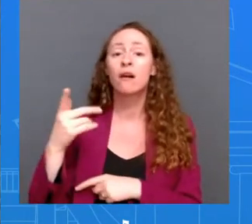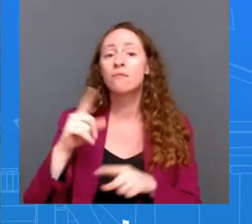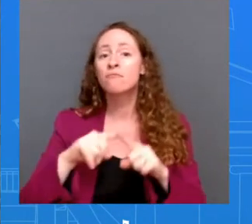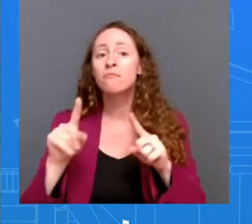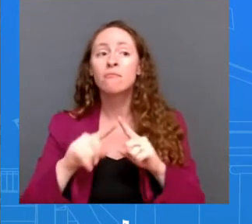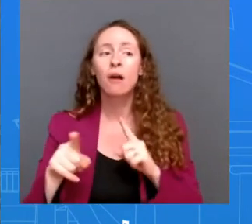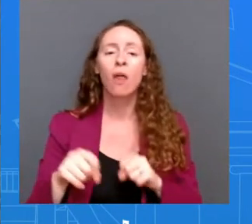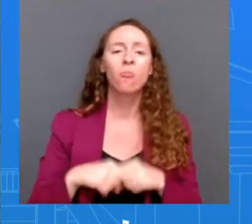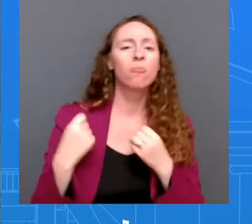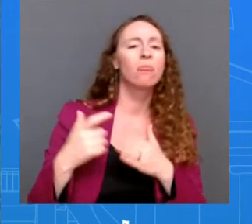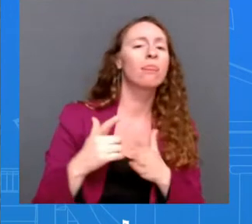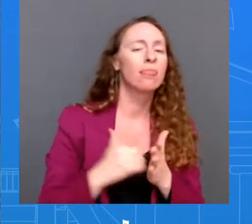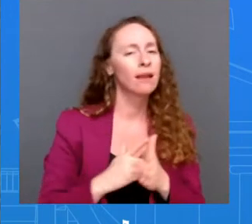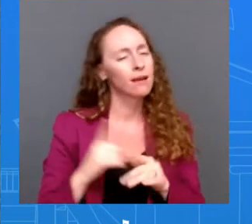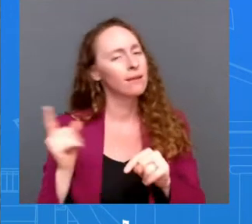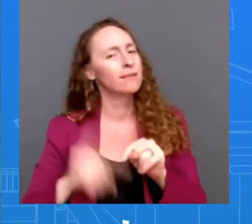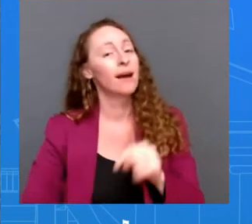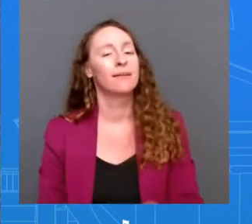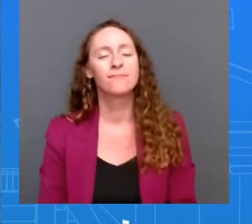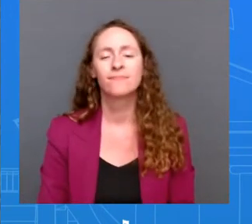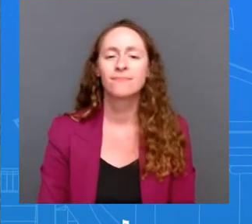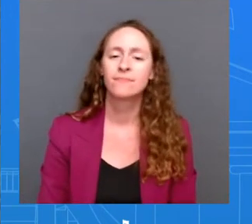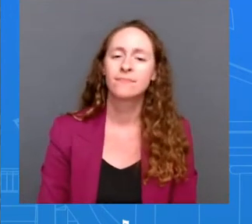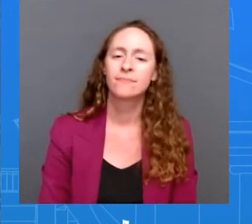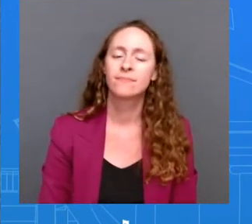region, and that includes Japan.